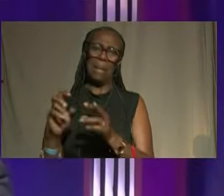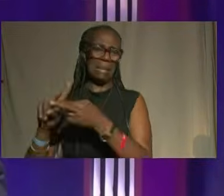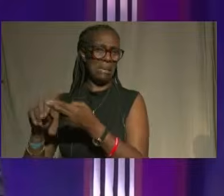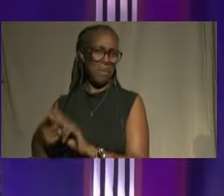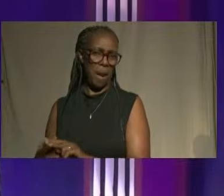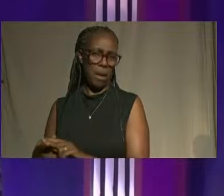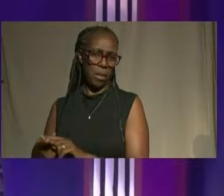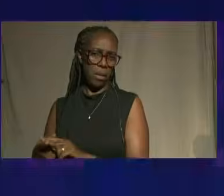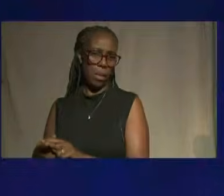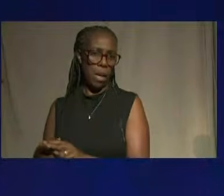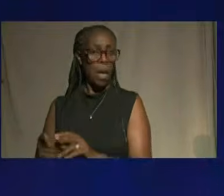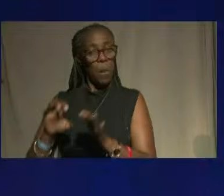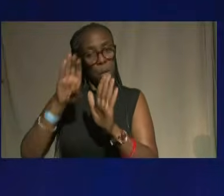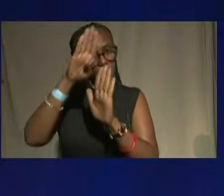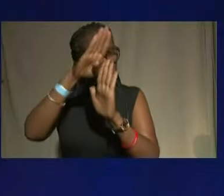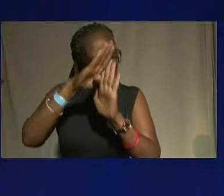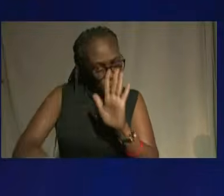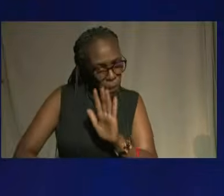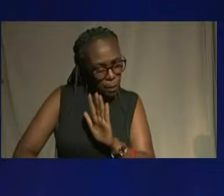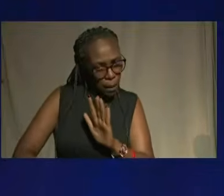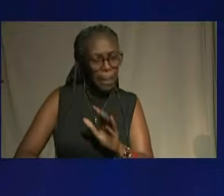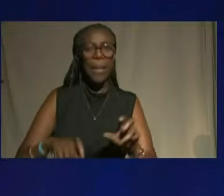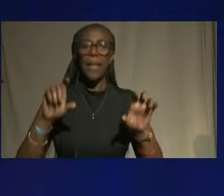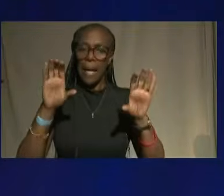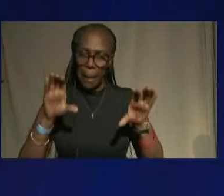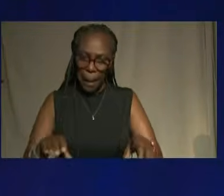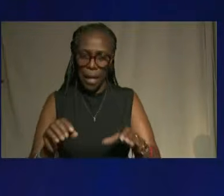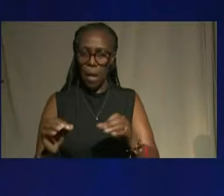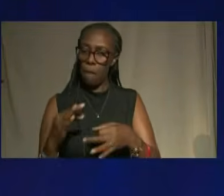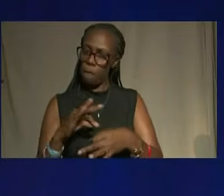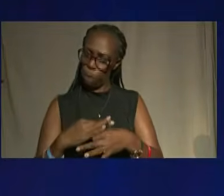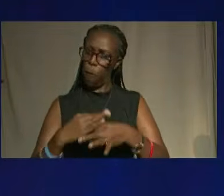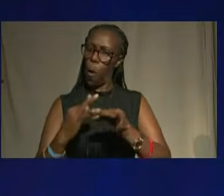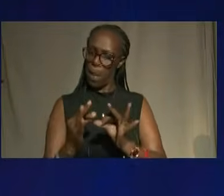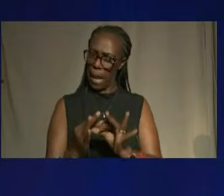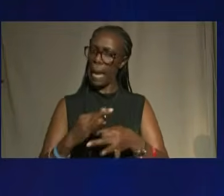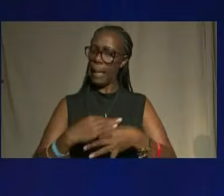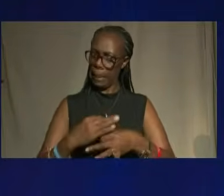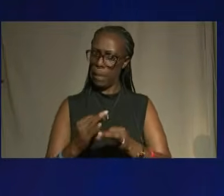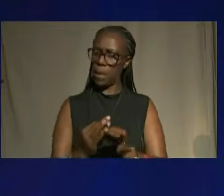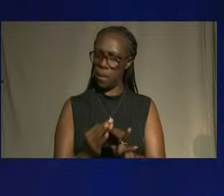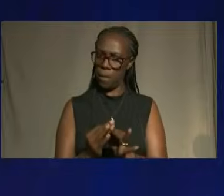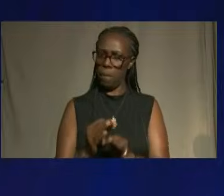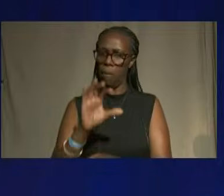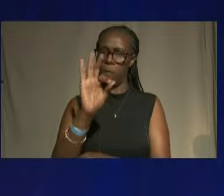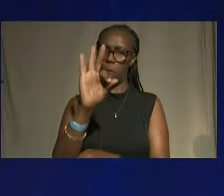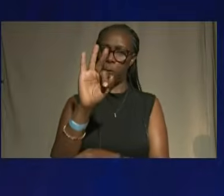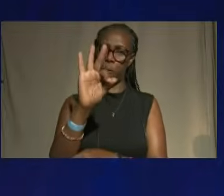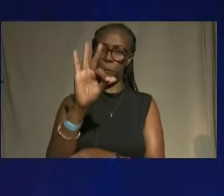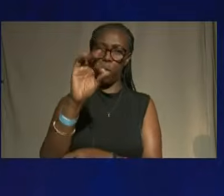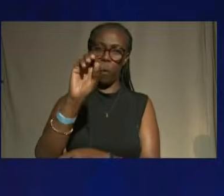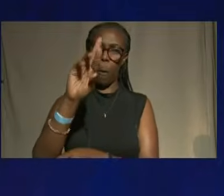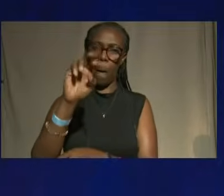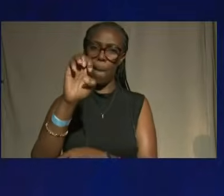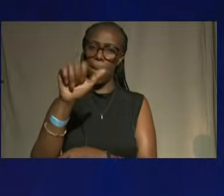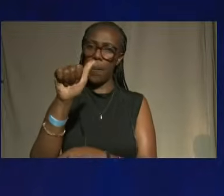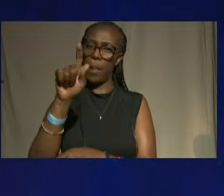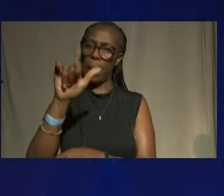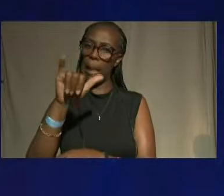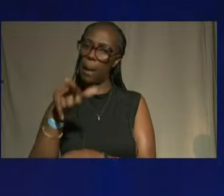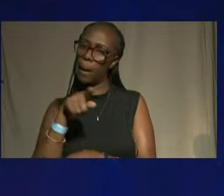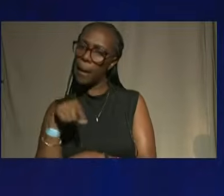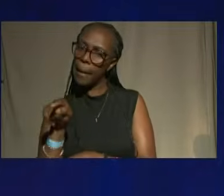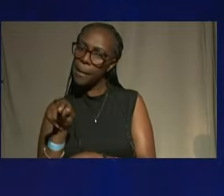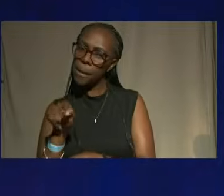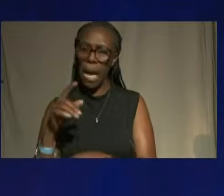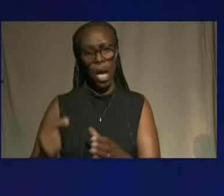years, they can formalize, they can grow, they can access bank, equity funding. That is what we are doing